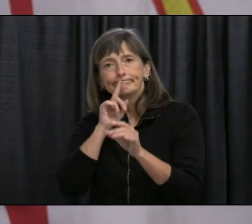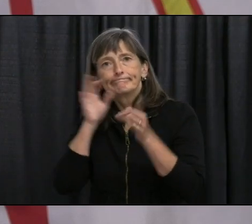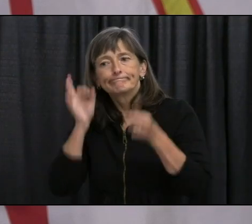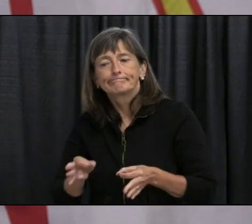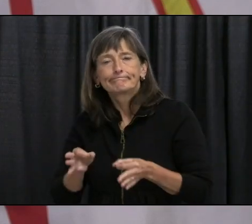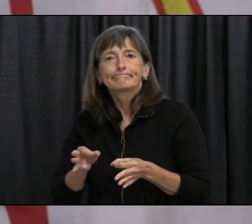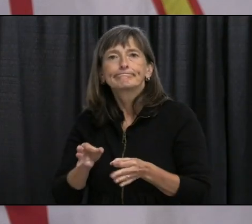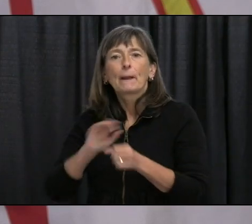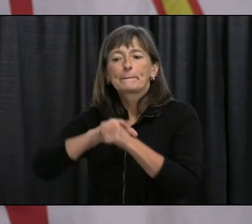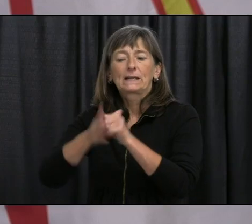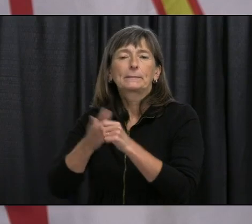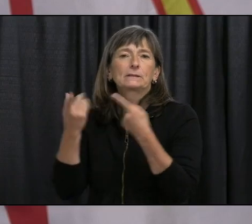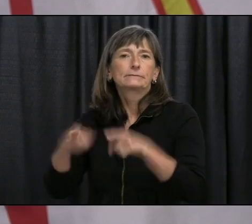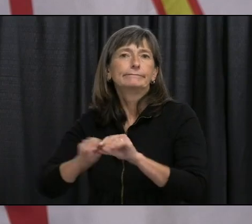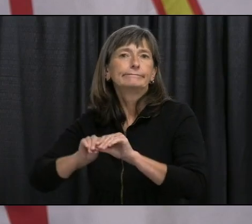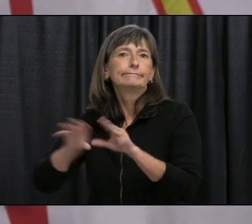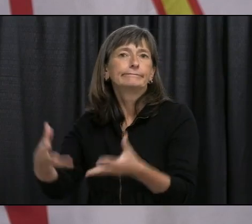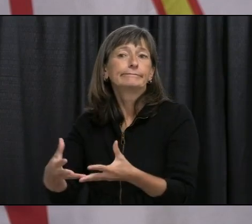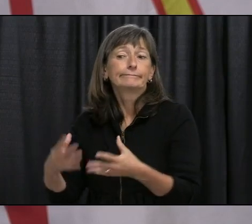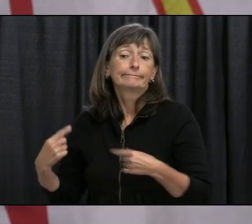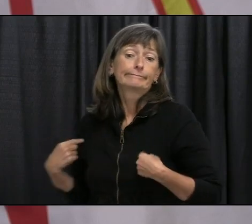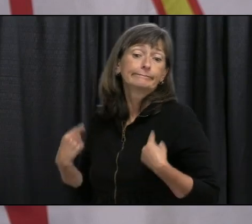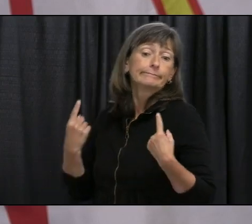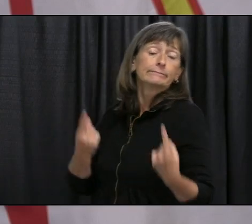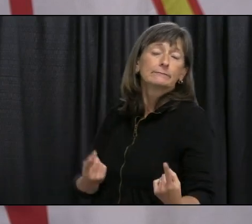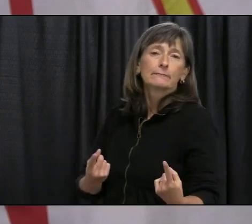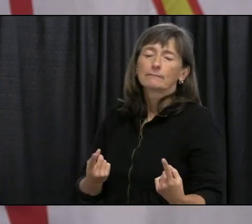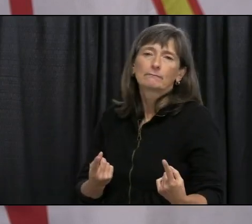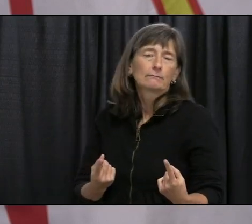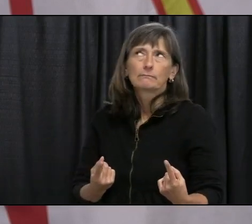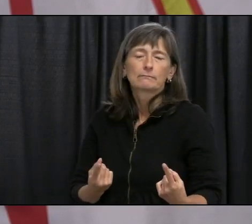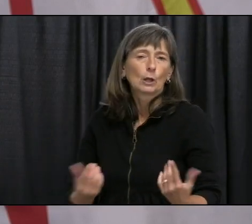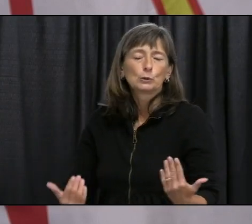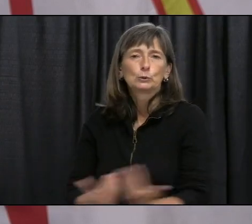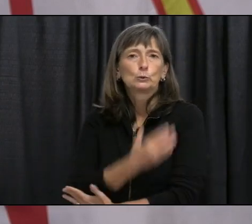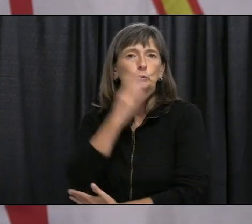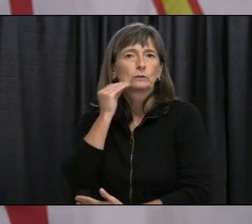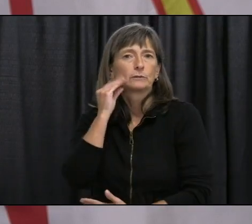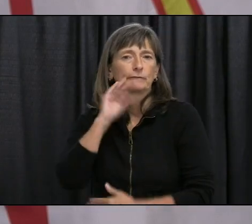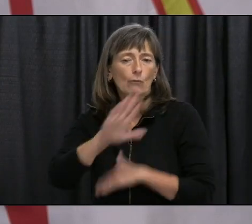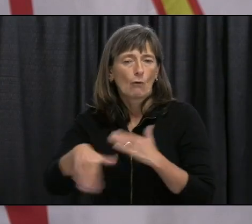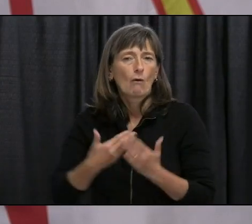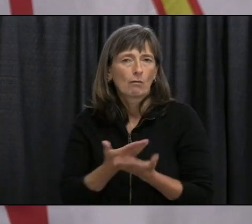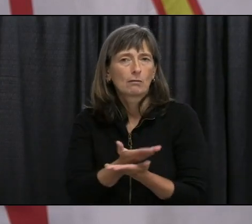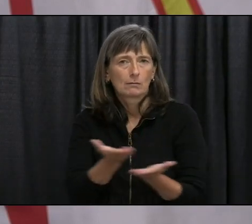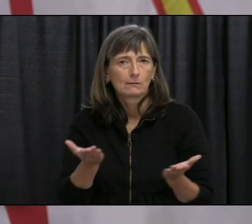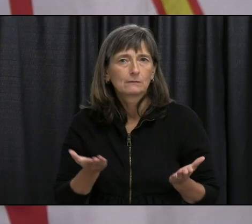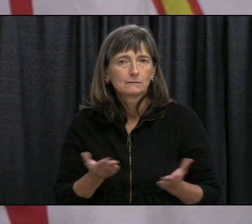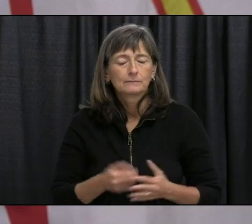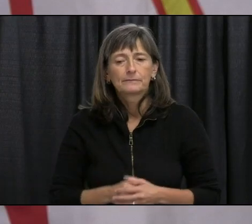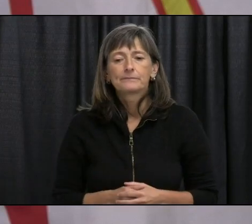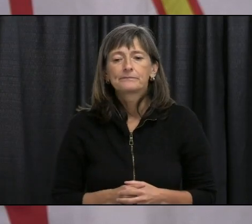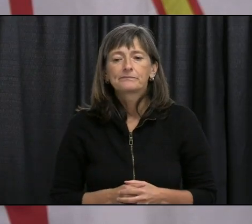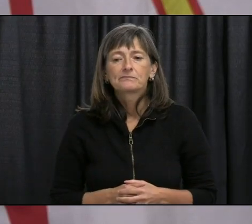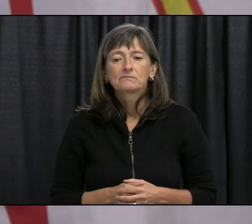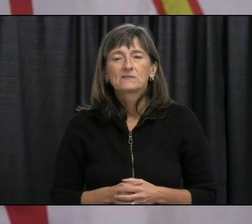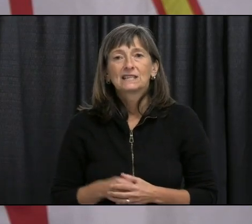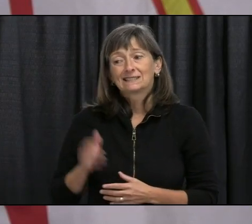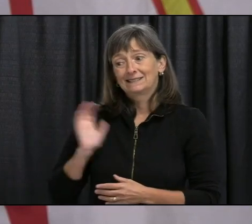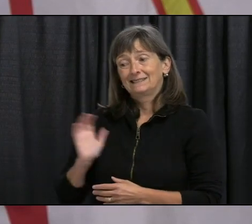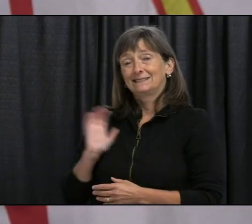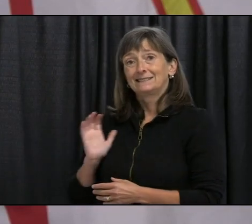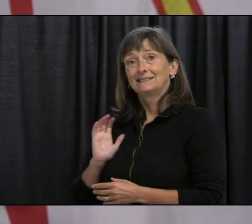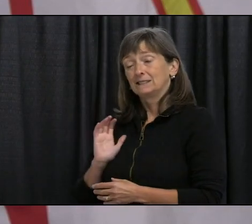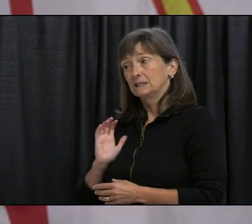days, weeks, and months that followed has been nothing like we've experienced before. With so much unknown about the virus at that time,